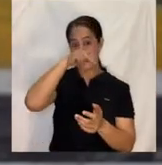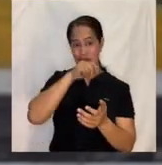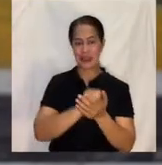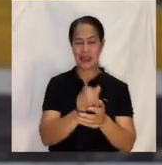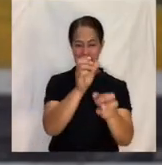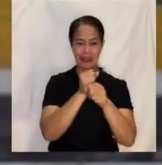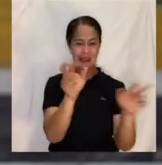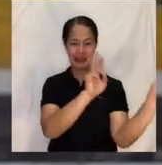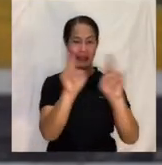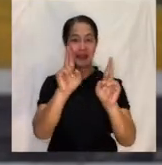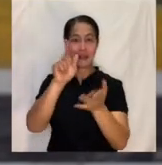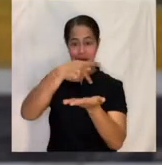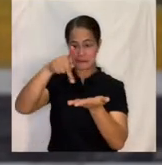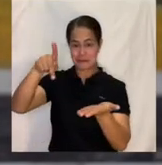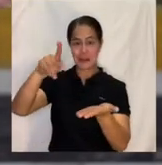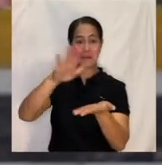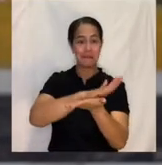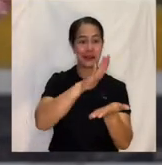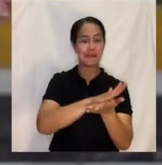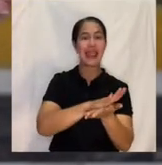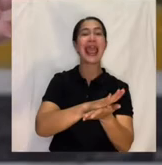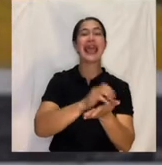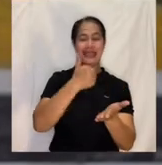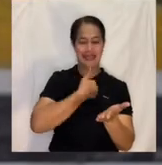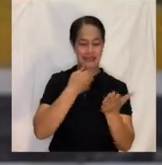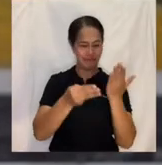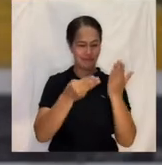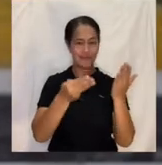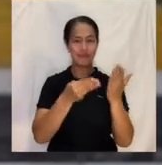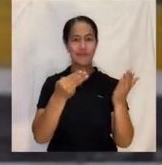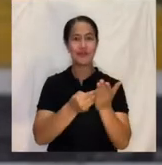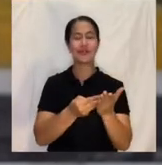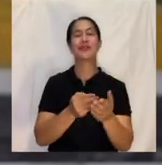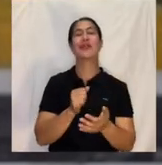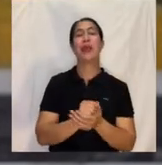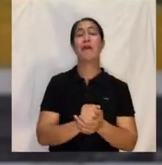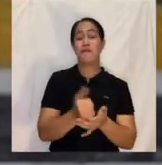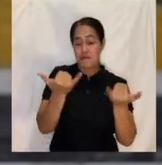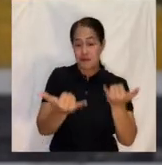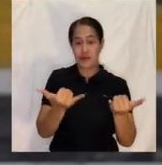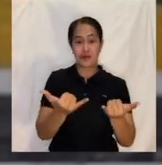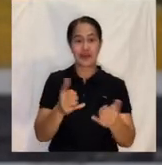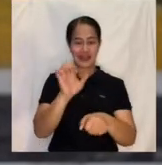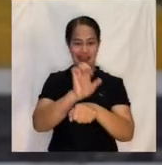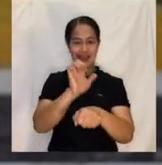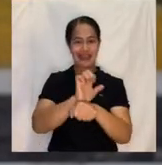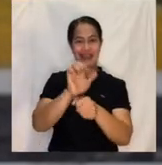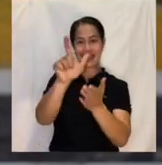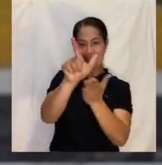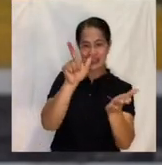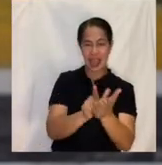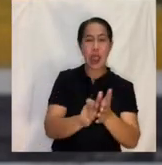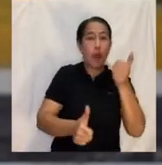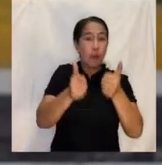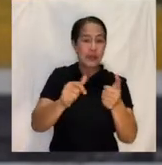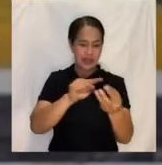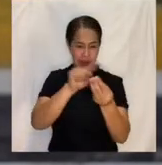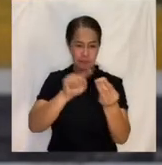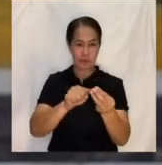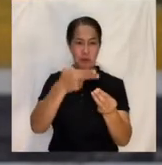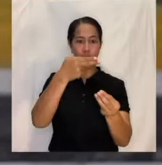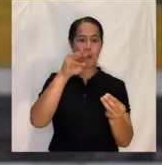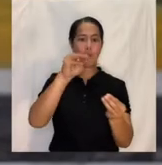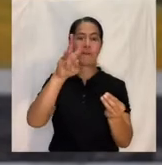kids, get ready with your pencil, paper, and self-learning module for today's English lesson, which is